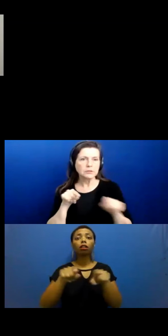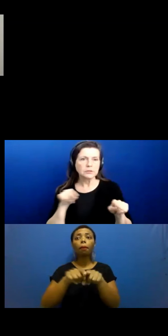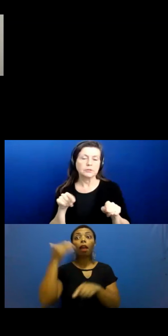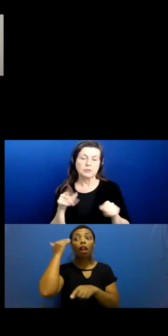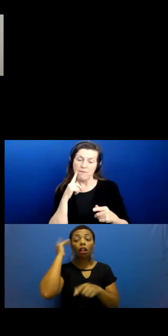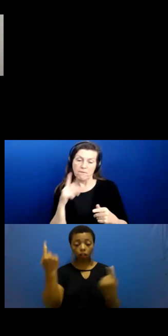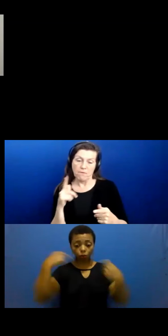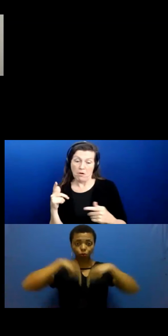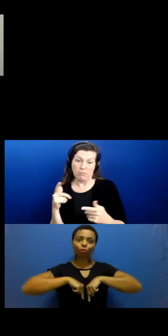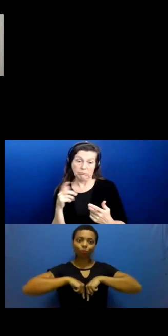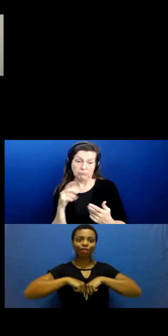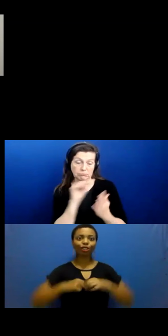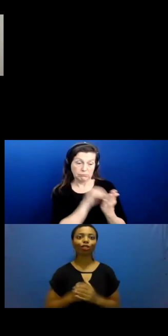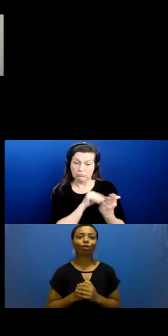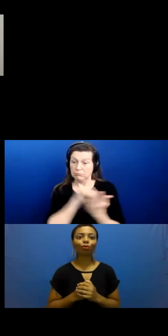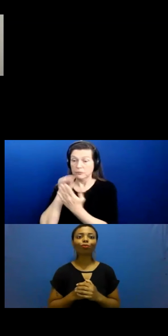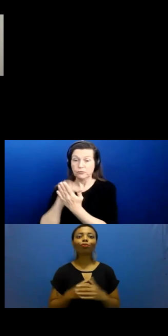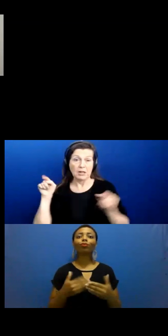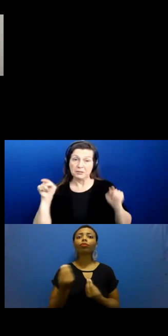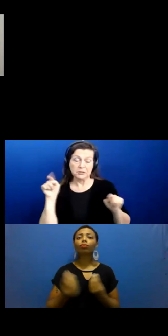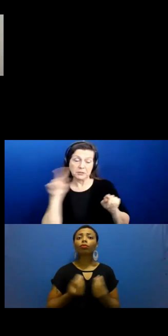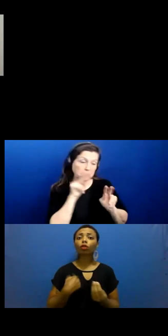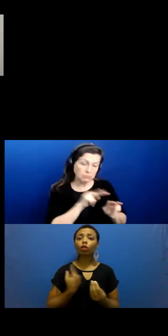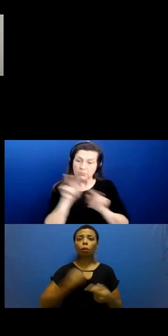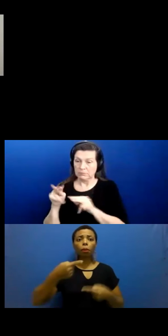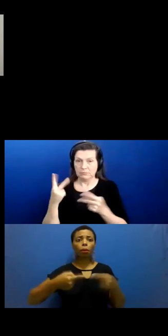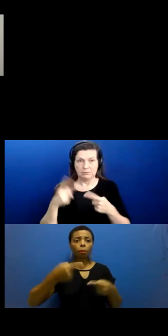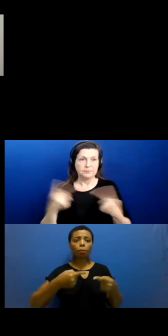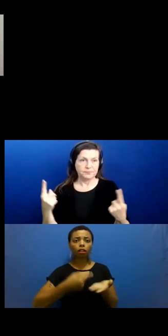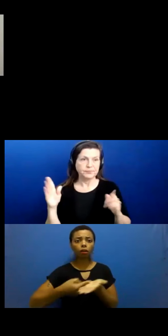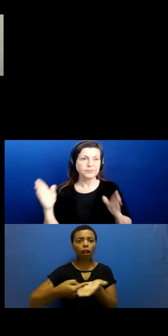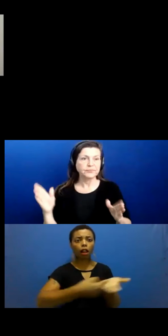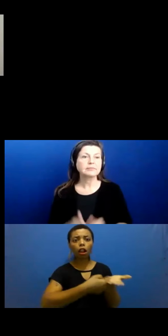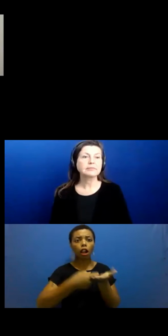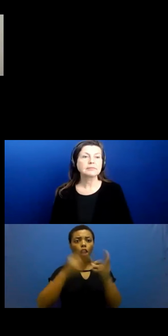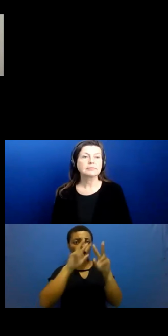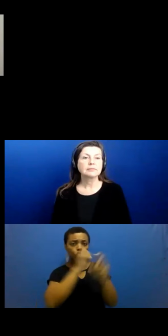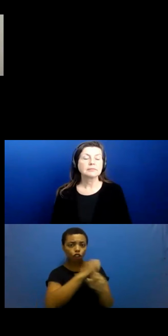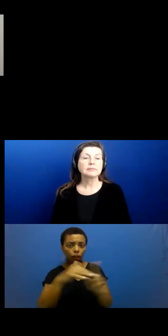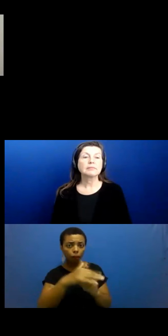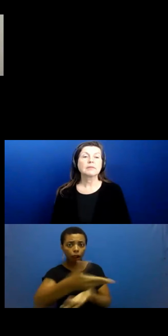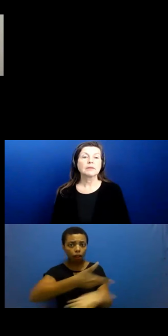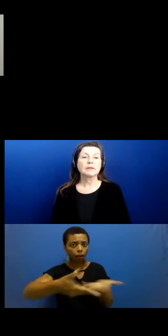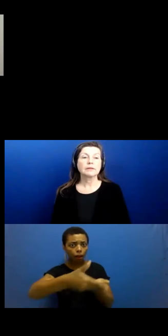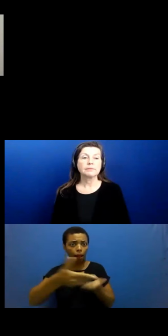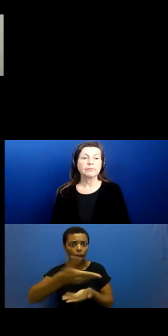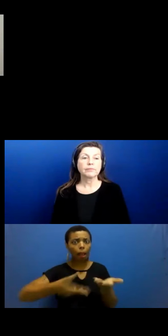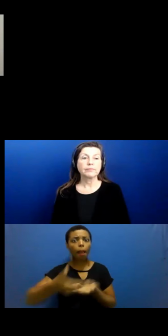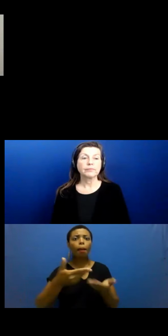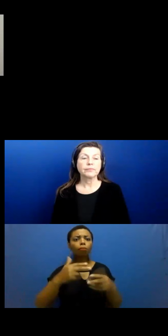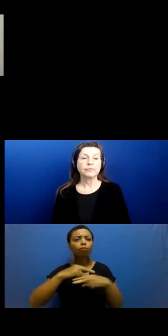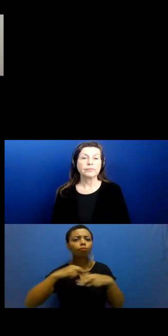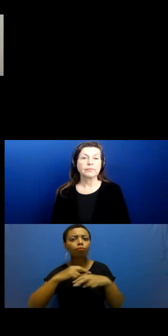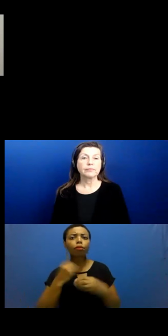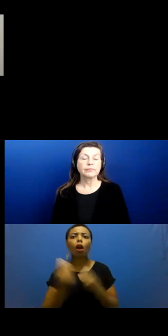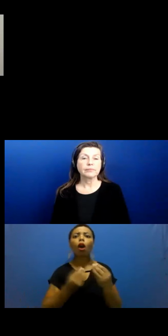In our discussion, we stated that the combination of observational social validity data enabled a critical analysis of a communication intervention in the field of